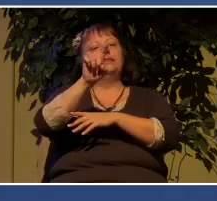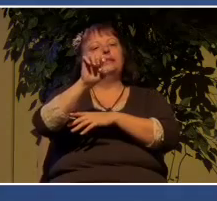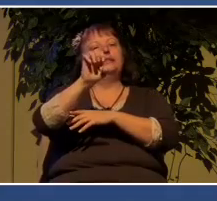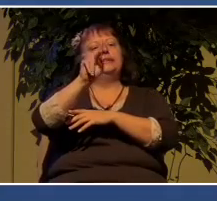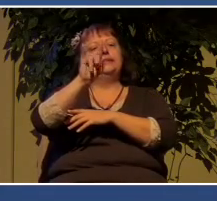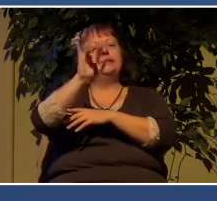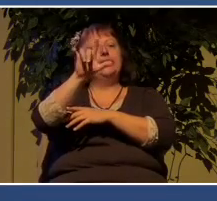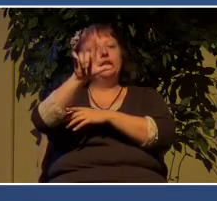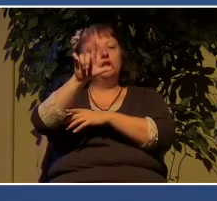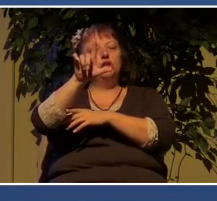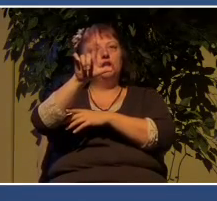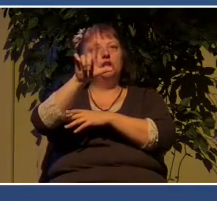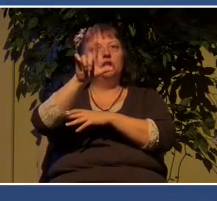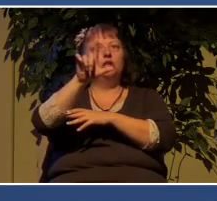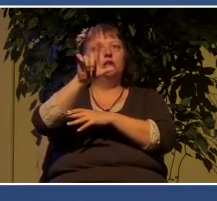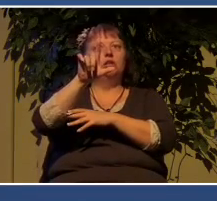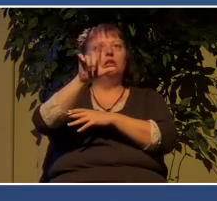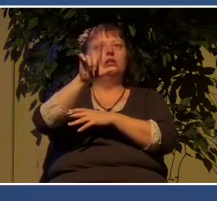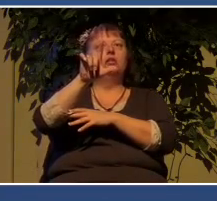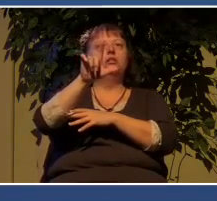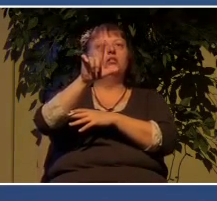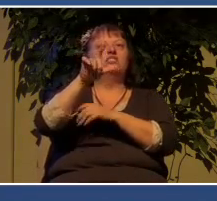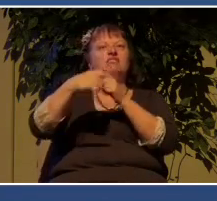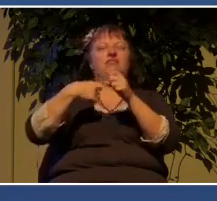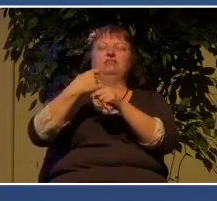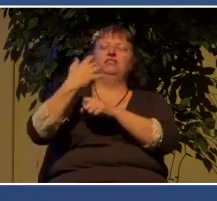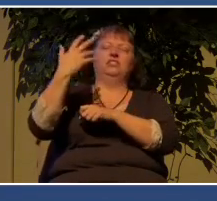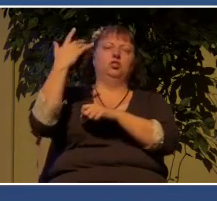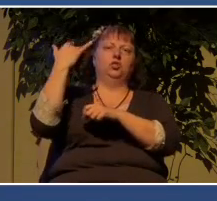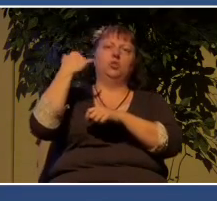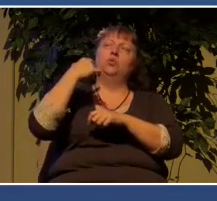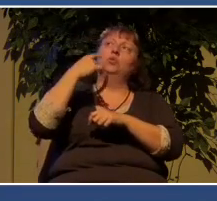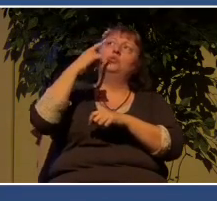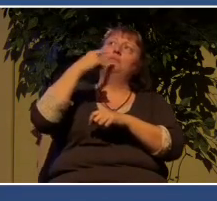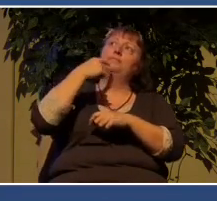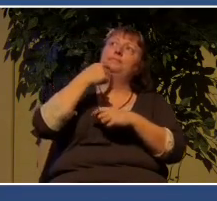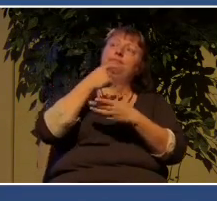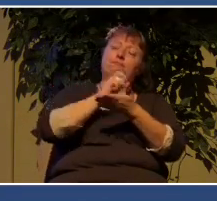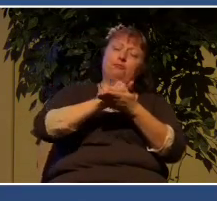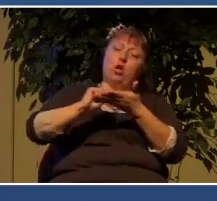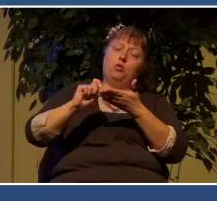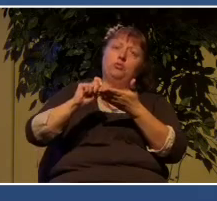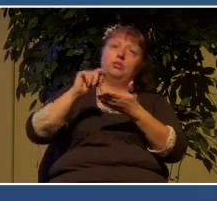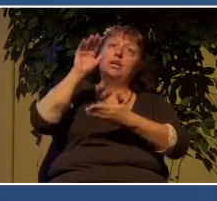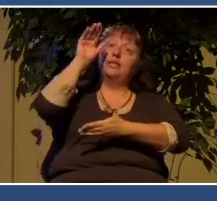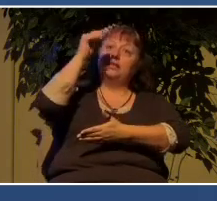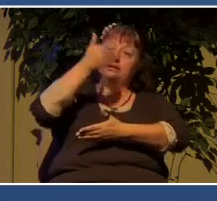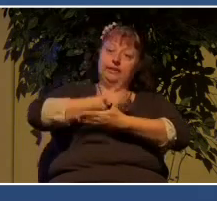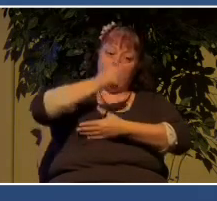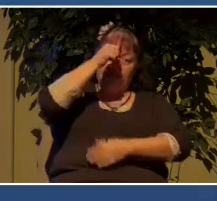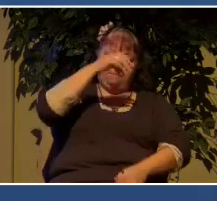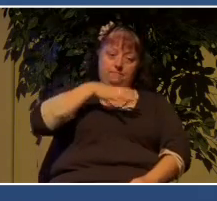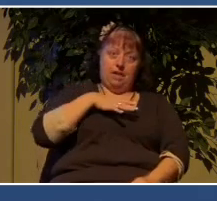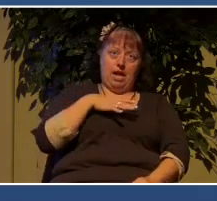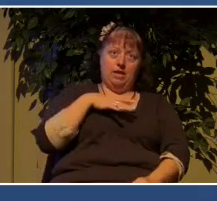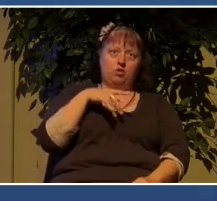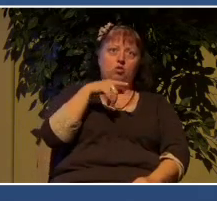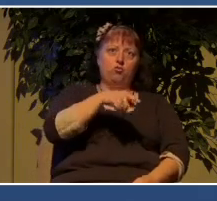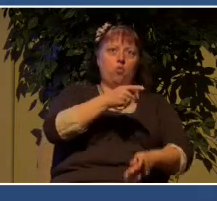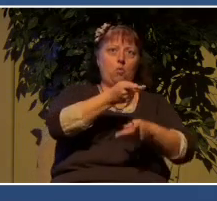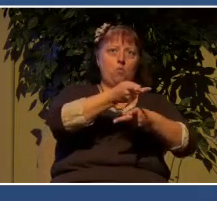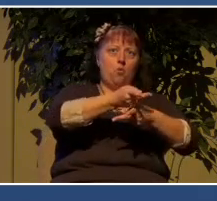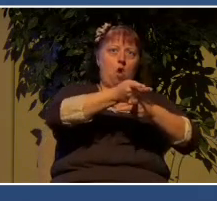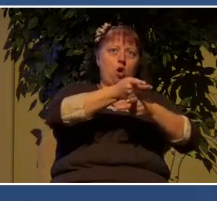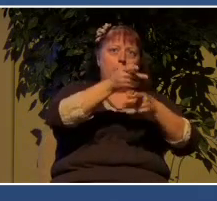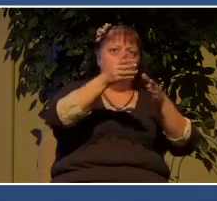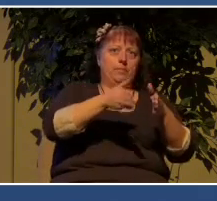He said, Son of man, I have made you a watchman for the house of Israel. So hear the word I speak and give